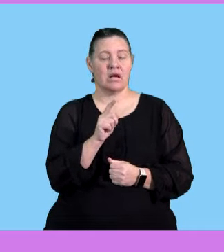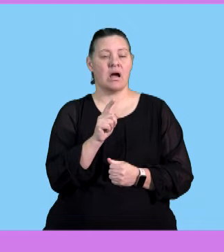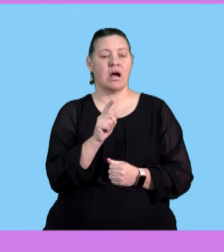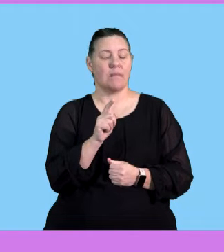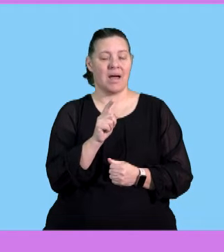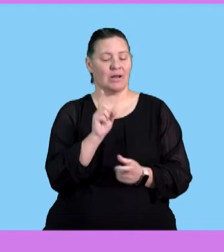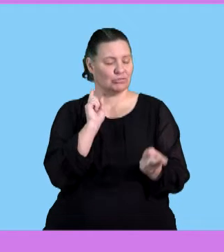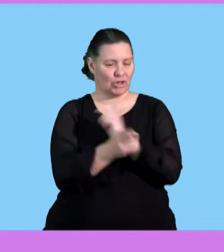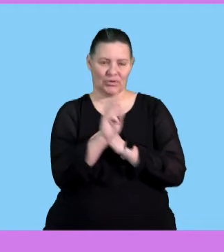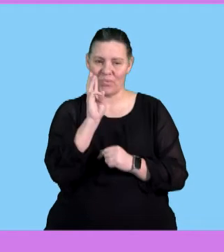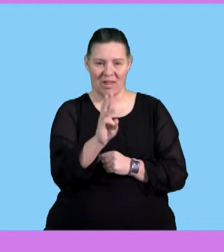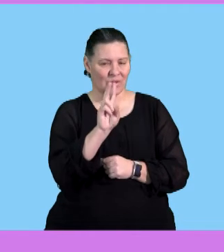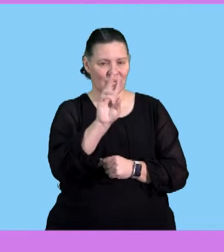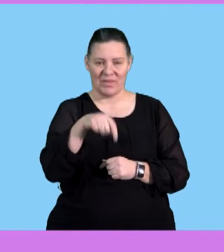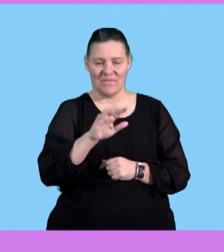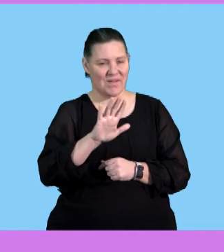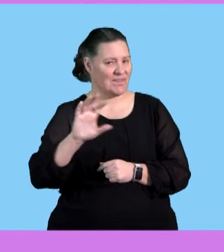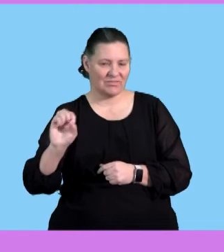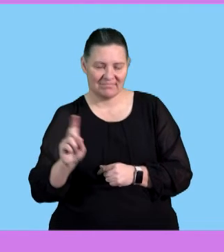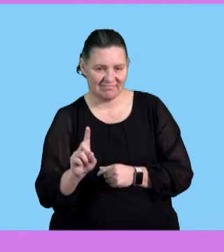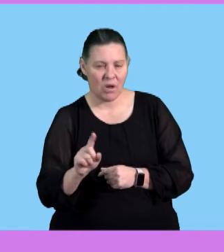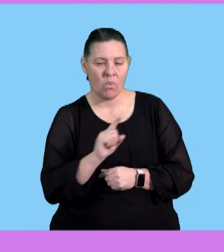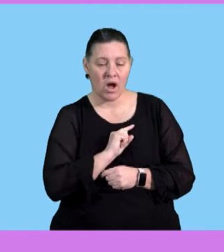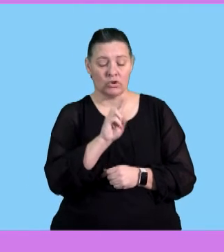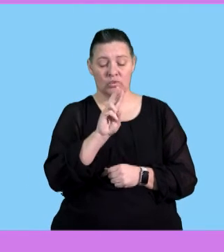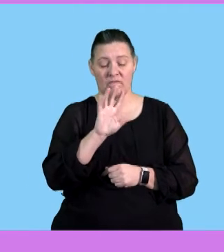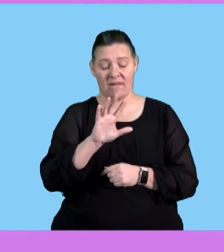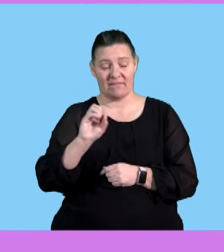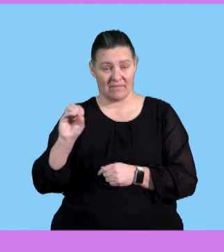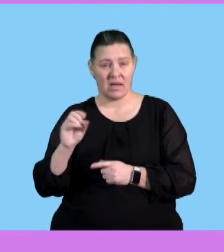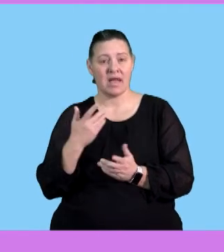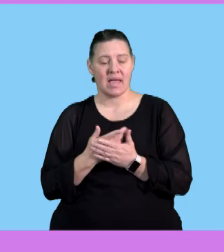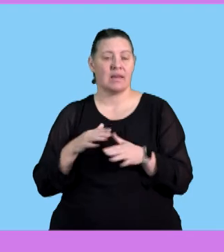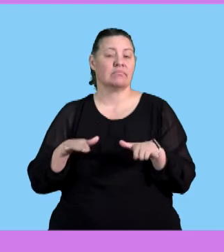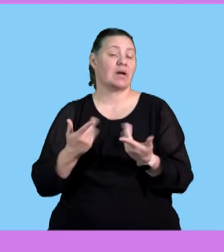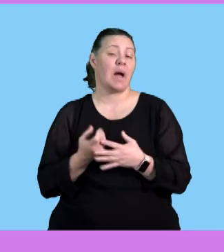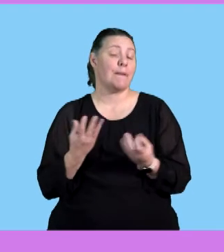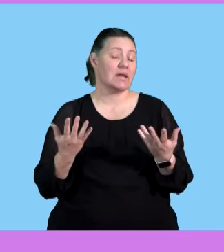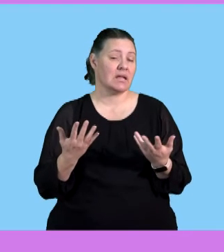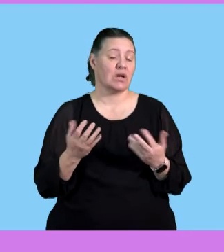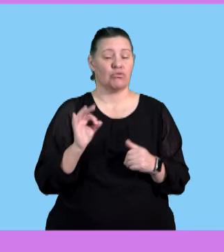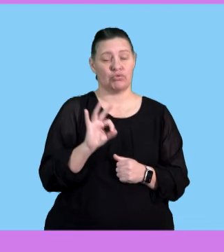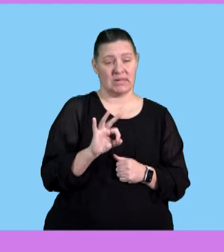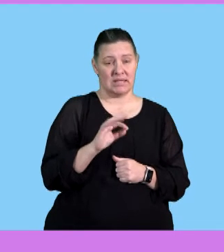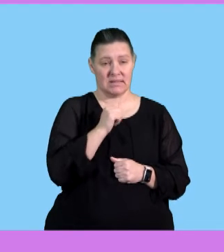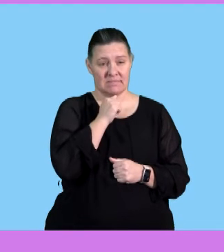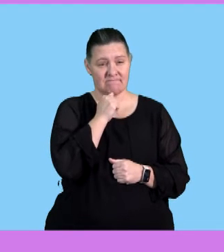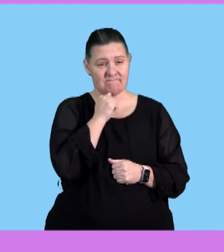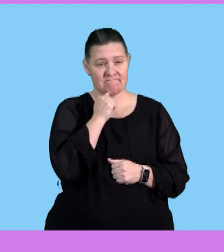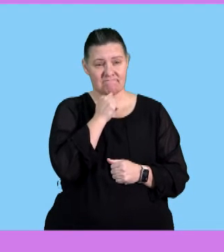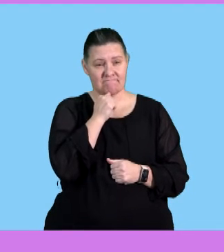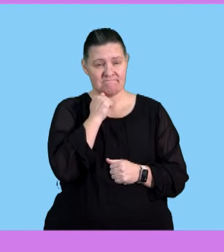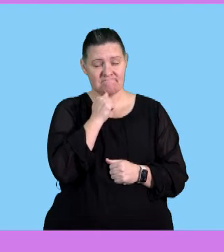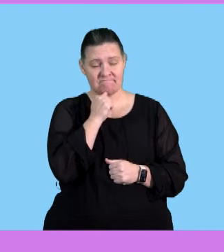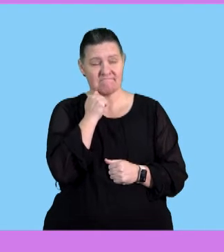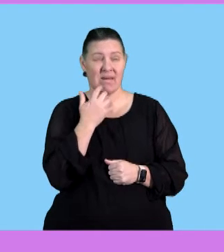now her materials is going to change. Remember, with 2,500 Rand, she can make 3 dresses,